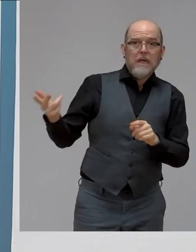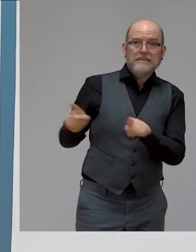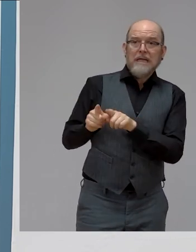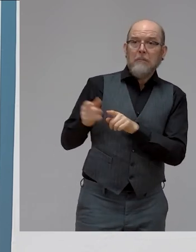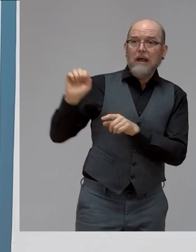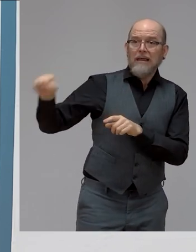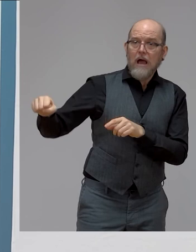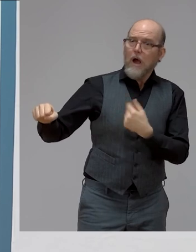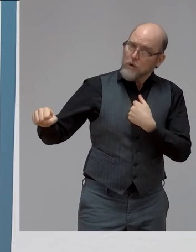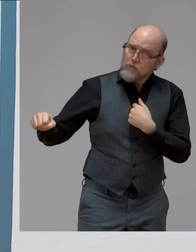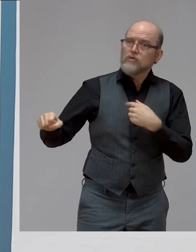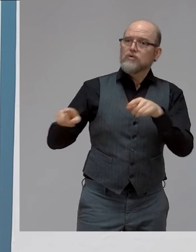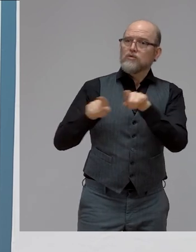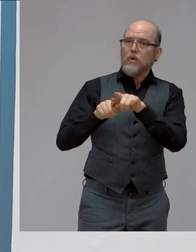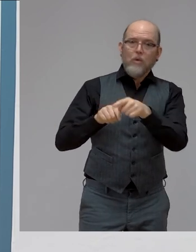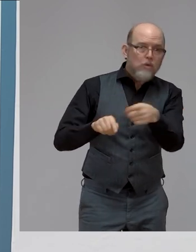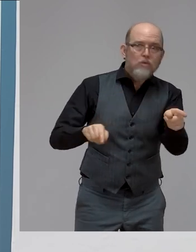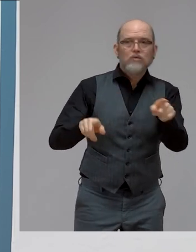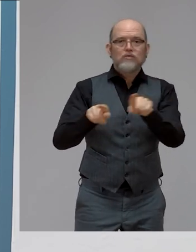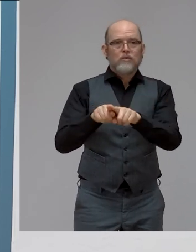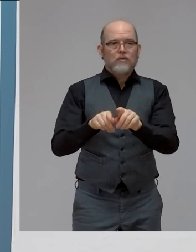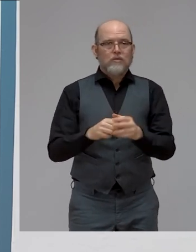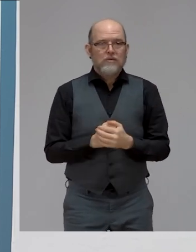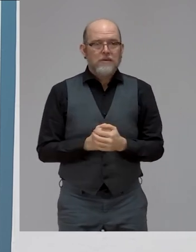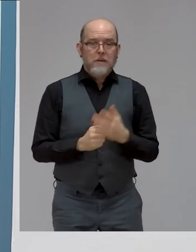Now I want to talk about my plans in the future.